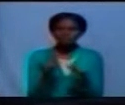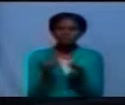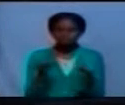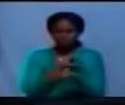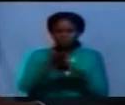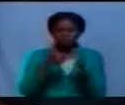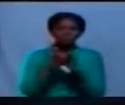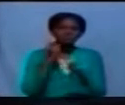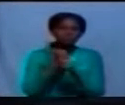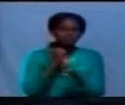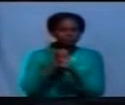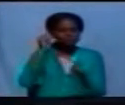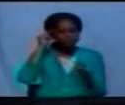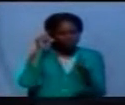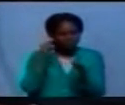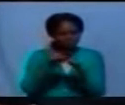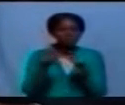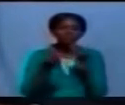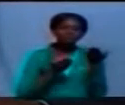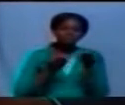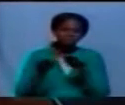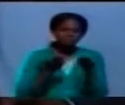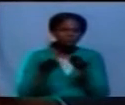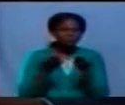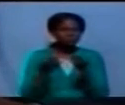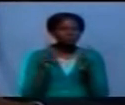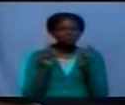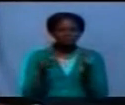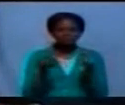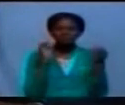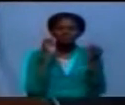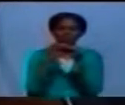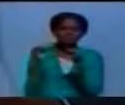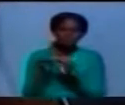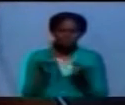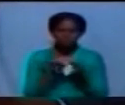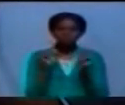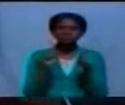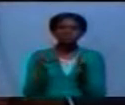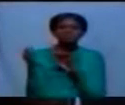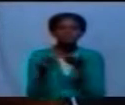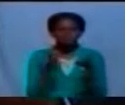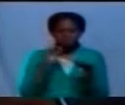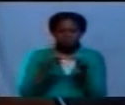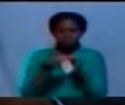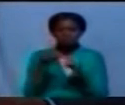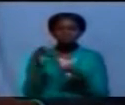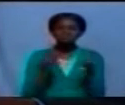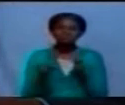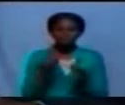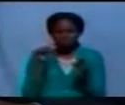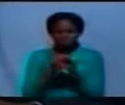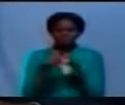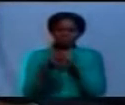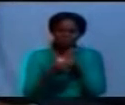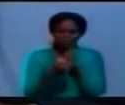all working towards a common objective of saying, can we reach out more? Can we bring quite a number of people into the